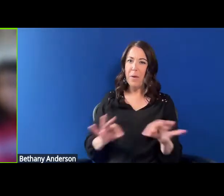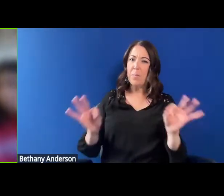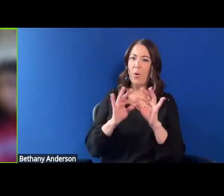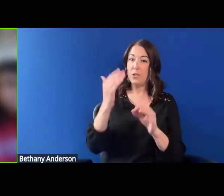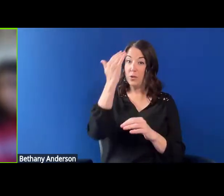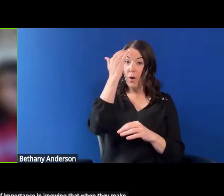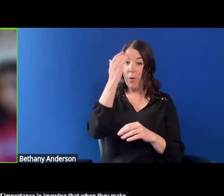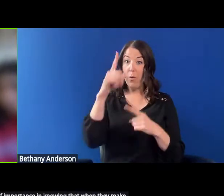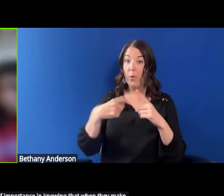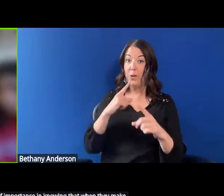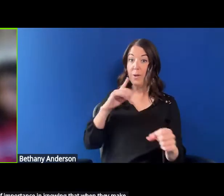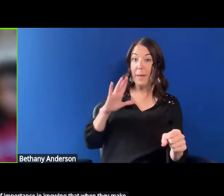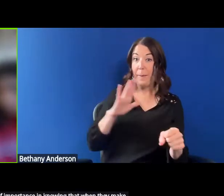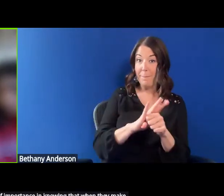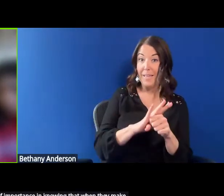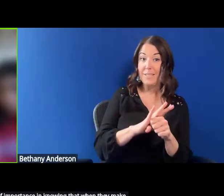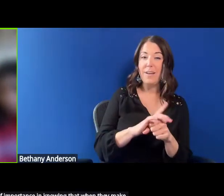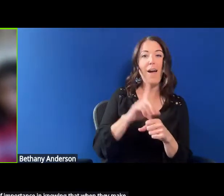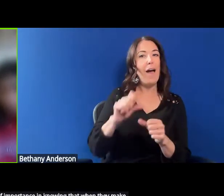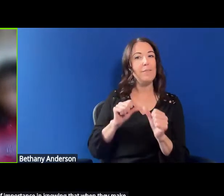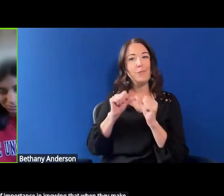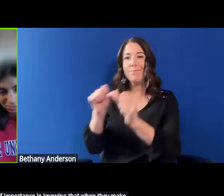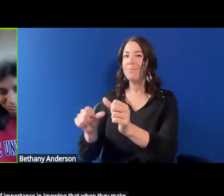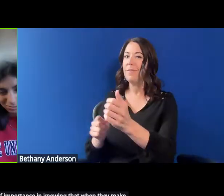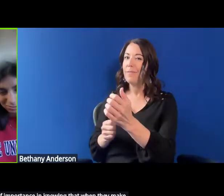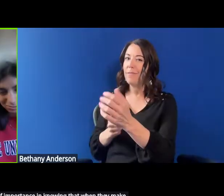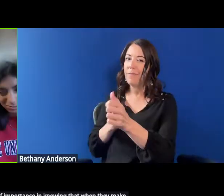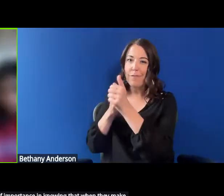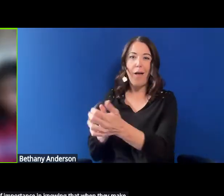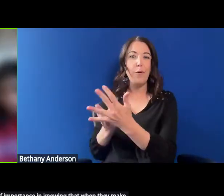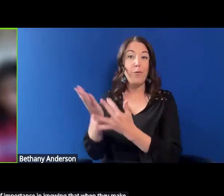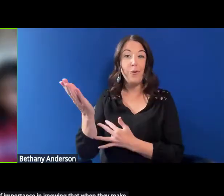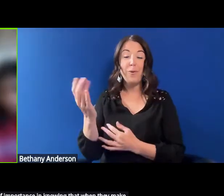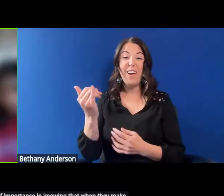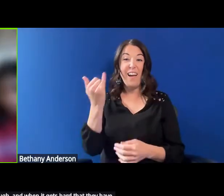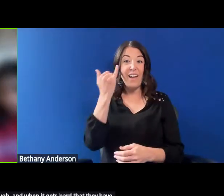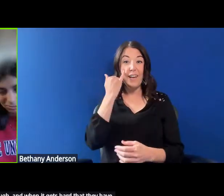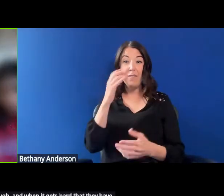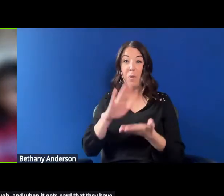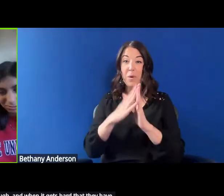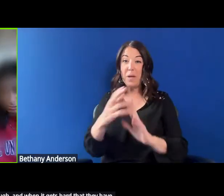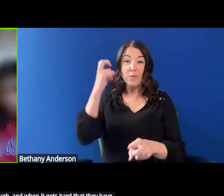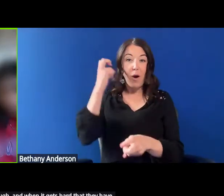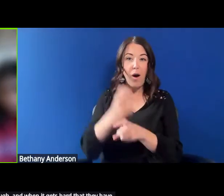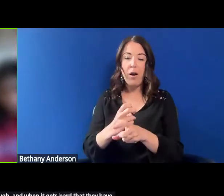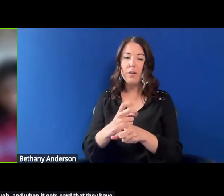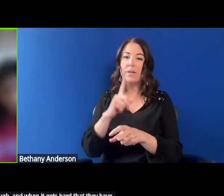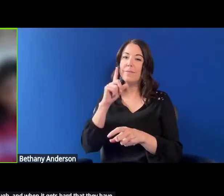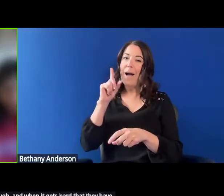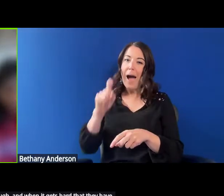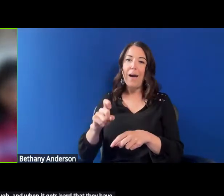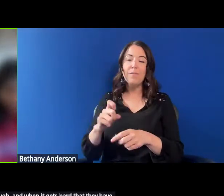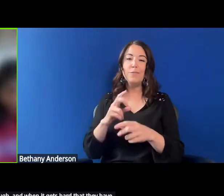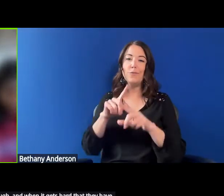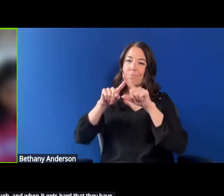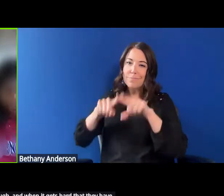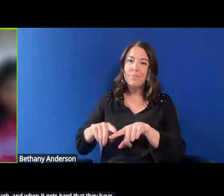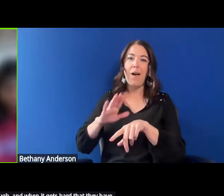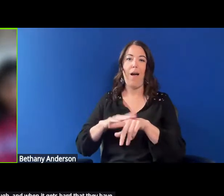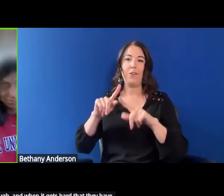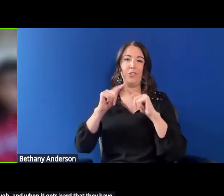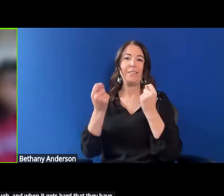to follow through, and when it gets hard, that they have team members that can pull them through as well.